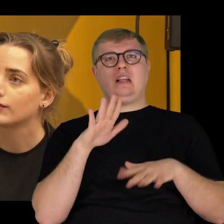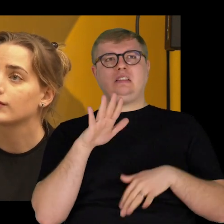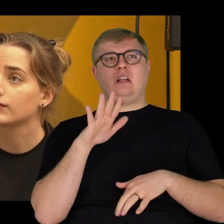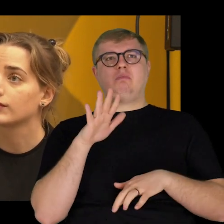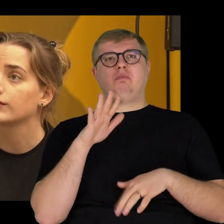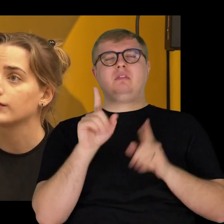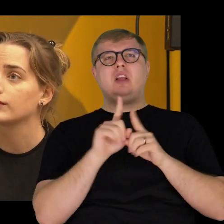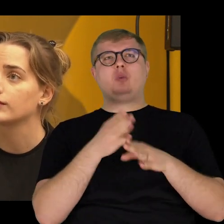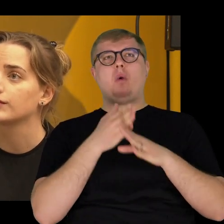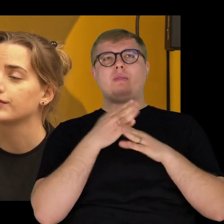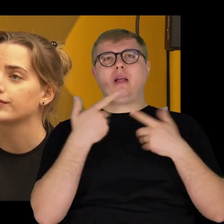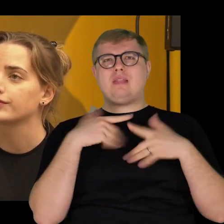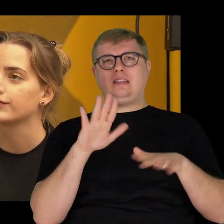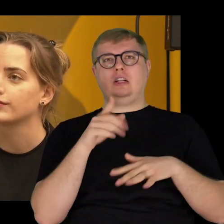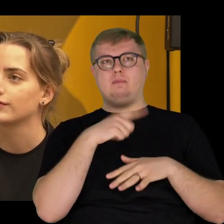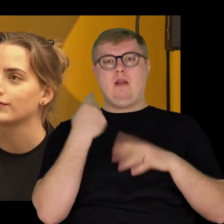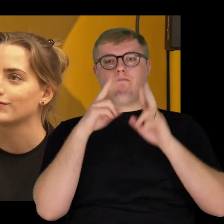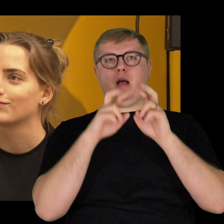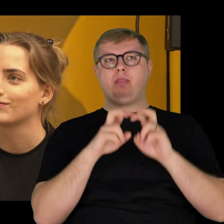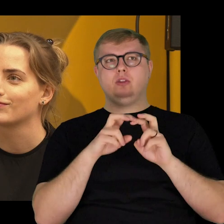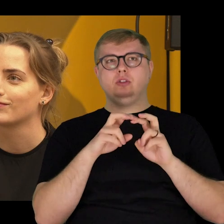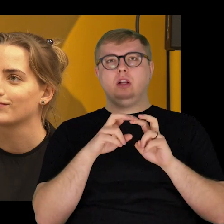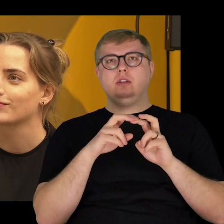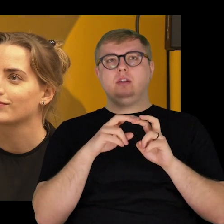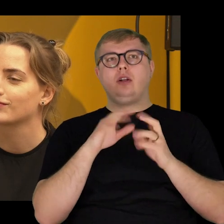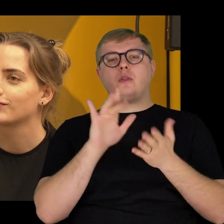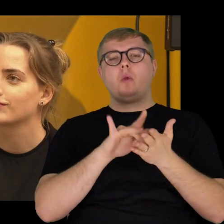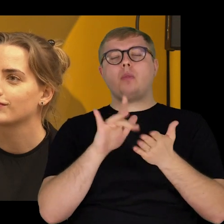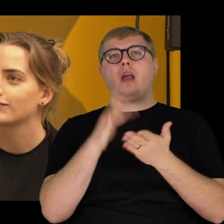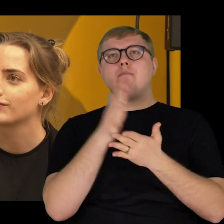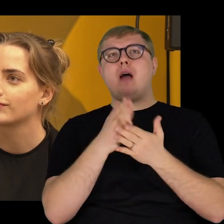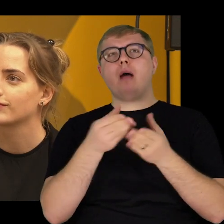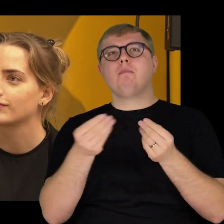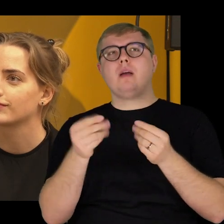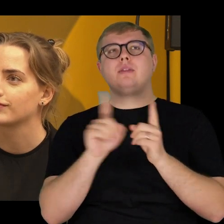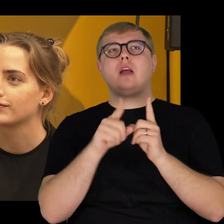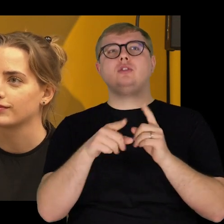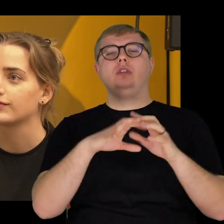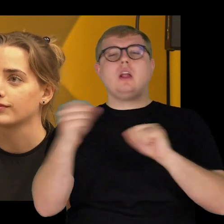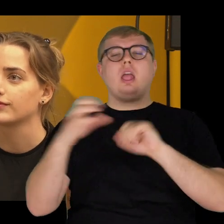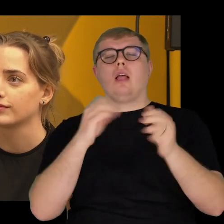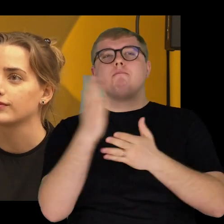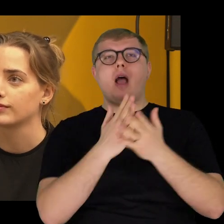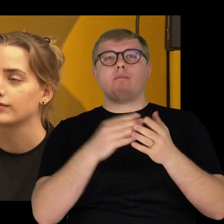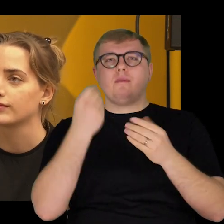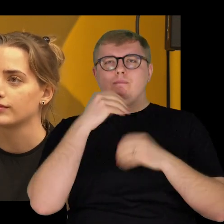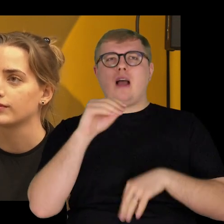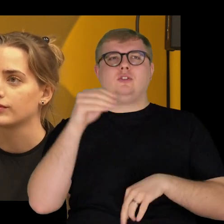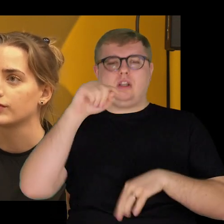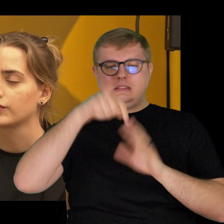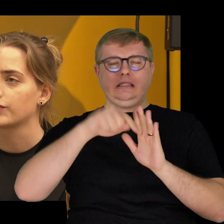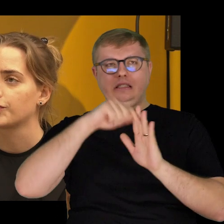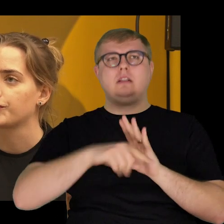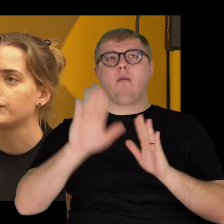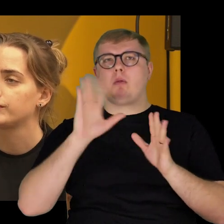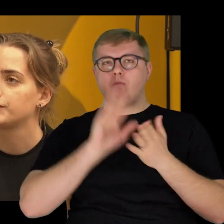as researcher to touch the mapping and to, take them apart and reassemble them, because it was exactly, and then obviously,